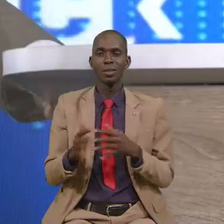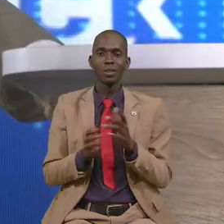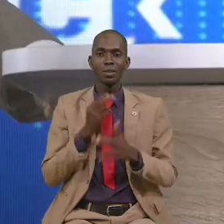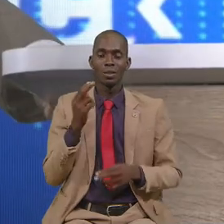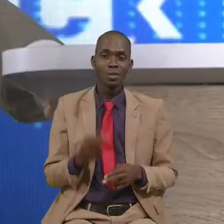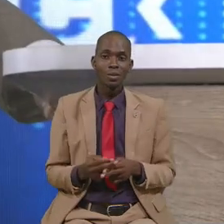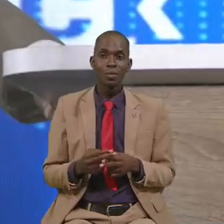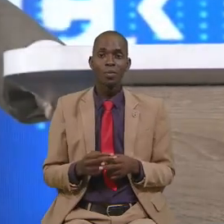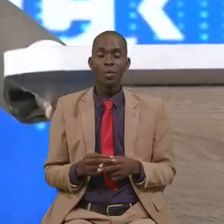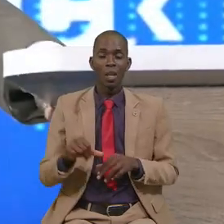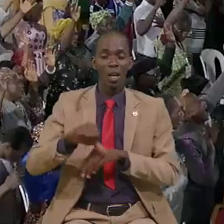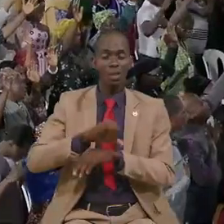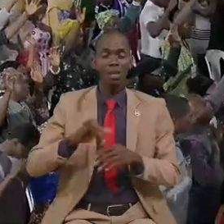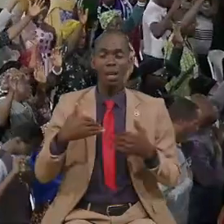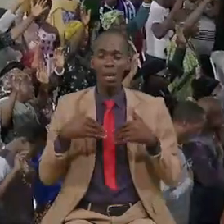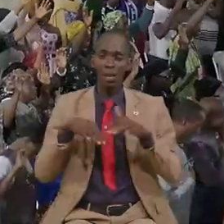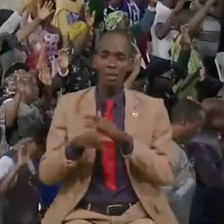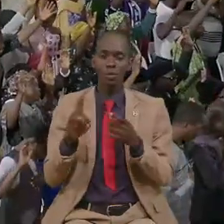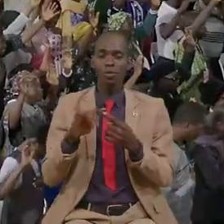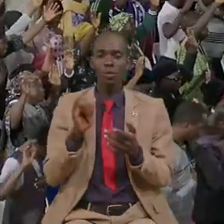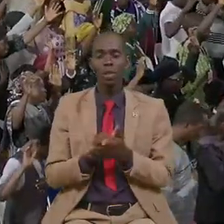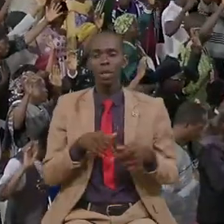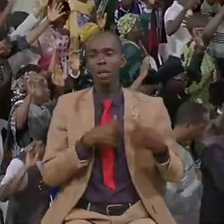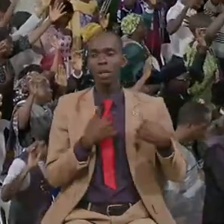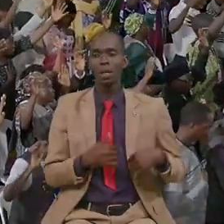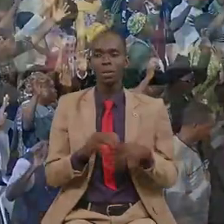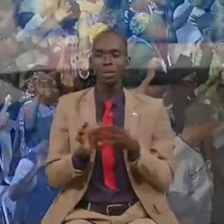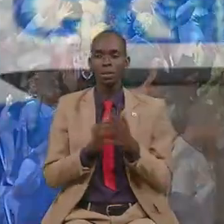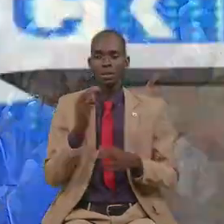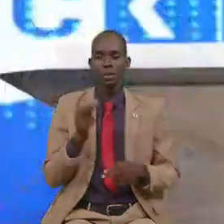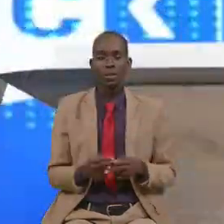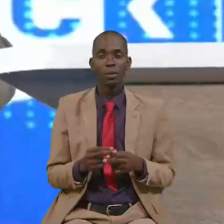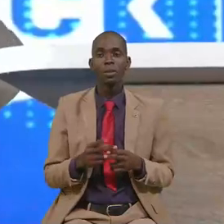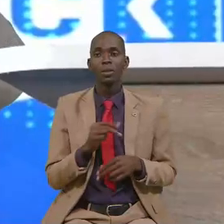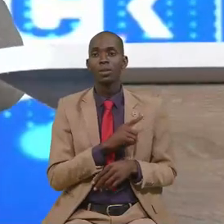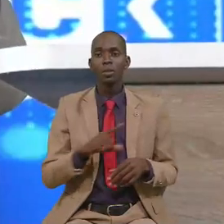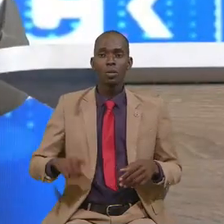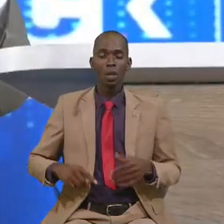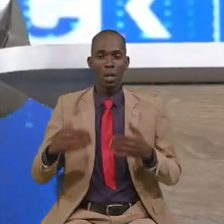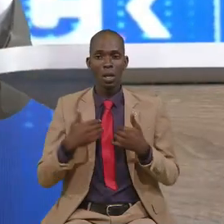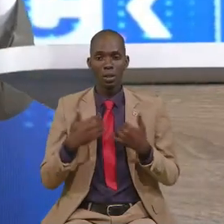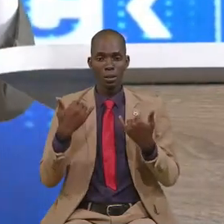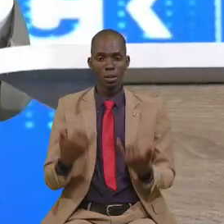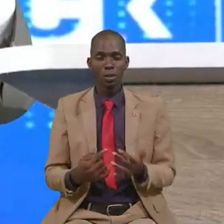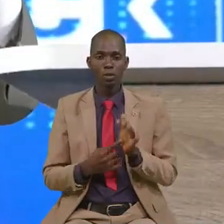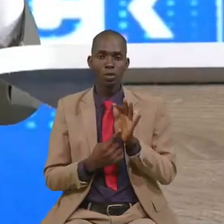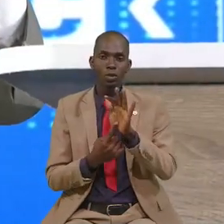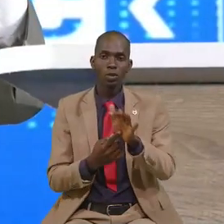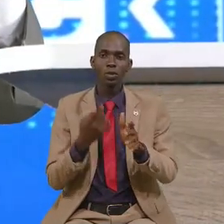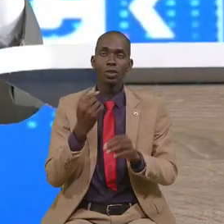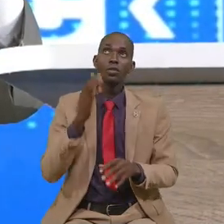Anointing has entered into that heart. The Lord has now revealed a future